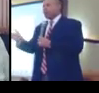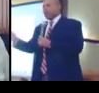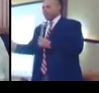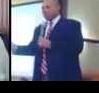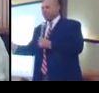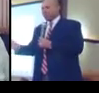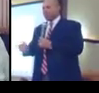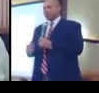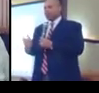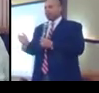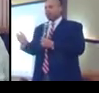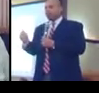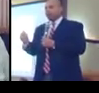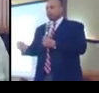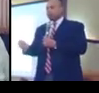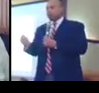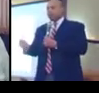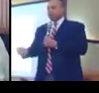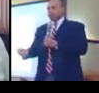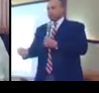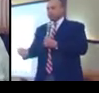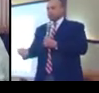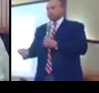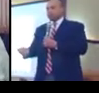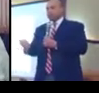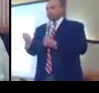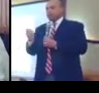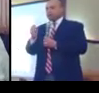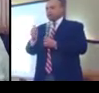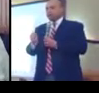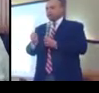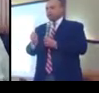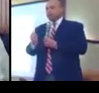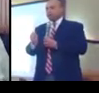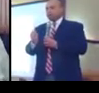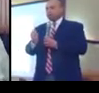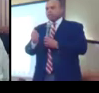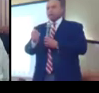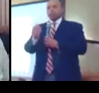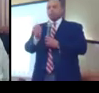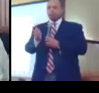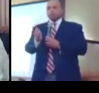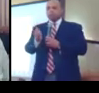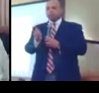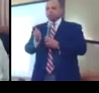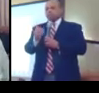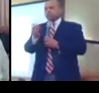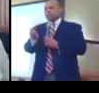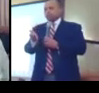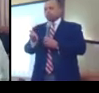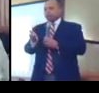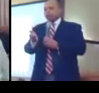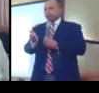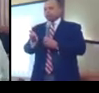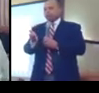gonna do? And what are they gonna focus? So there's communicating those items and looking at, there's the capital improvements budget